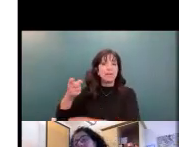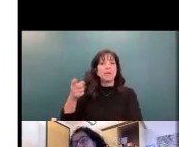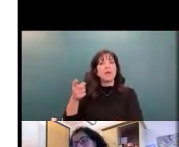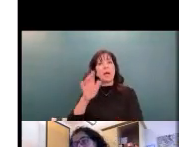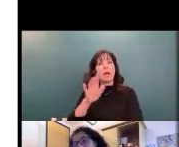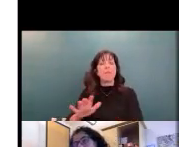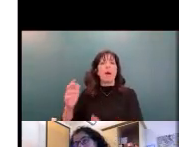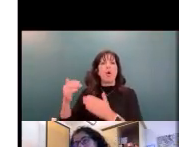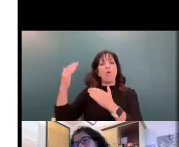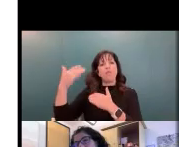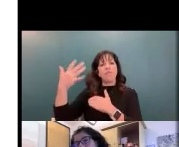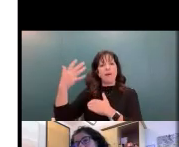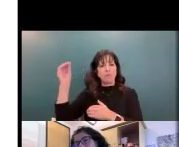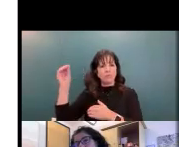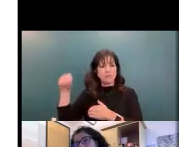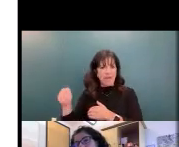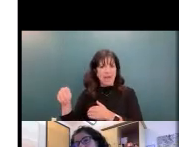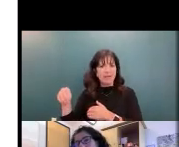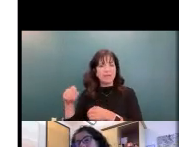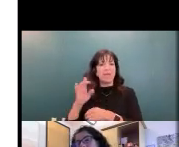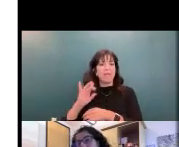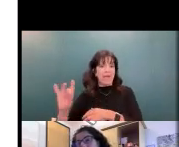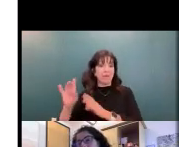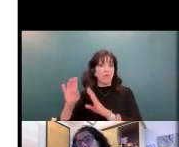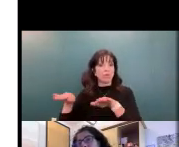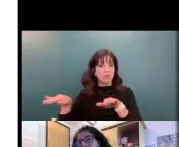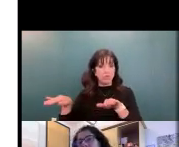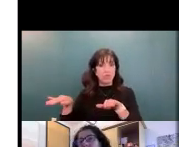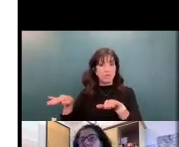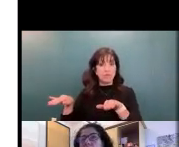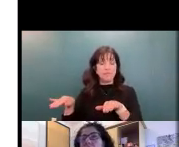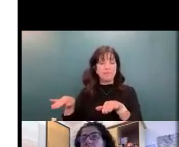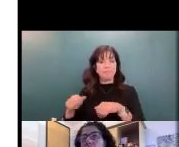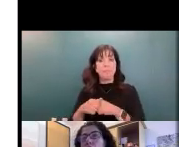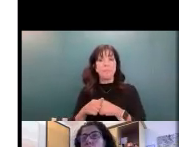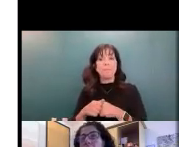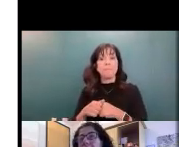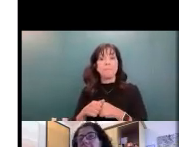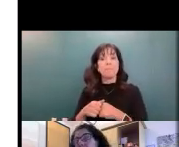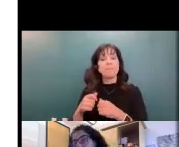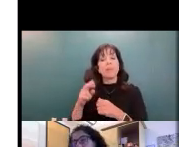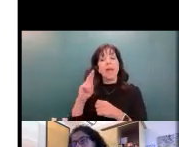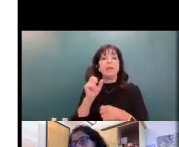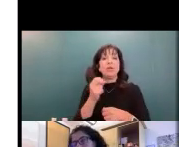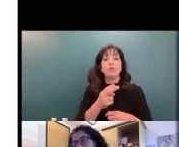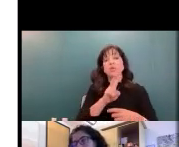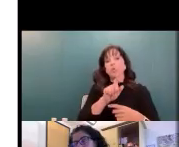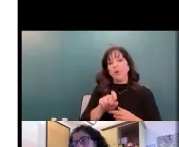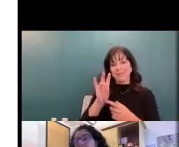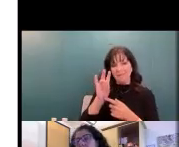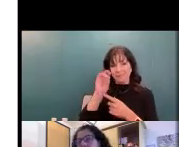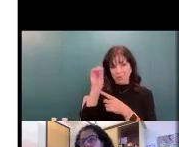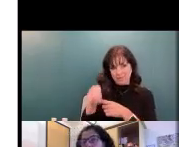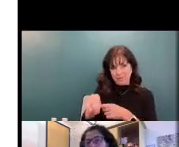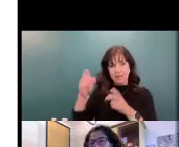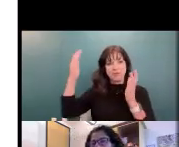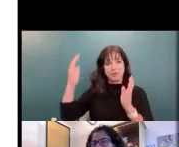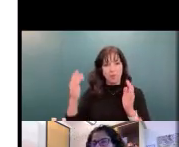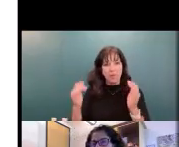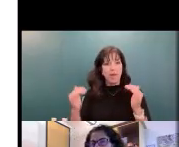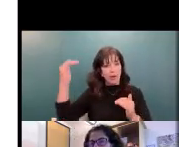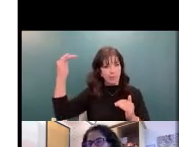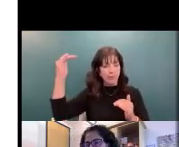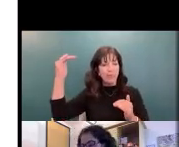about over 5% of 8-year-old children, and Utah is 2.7% of